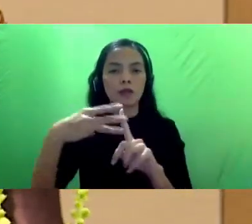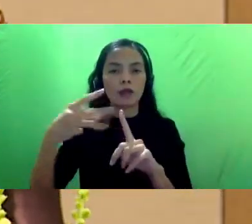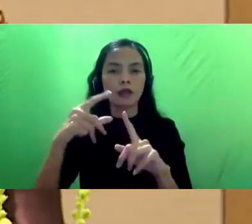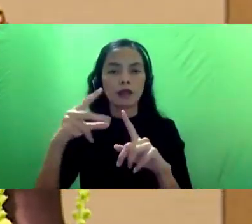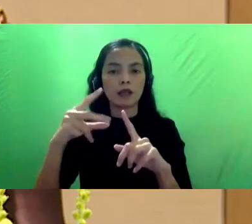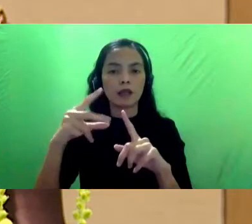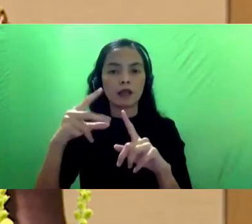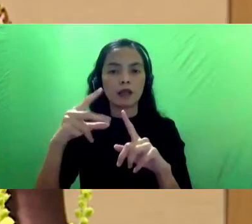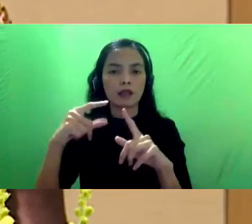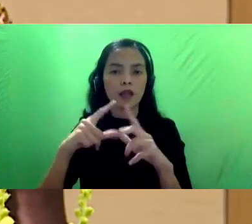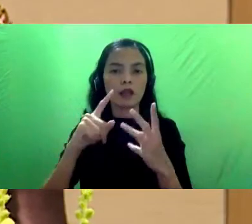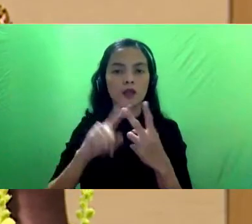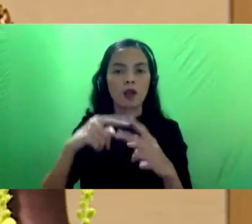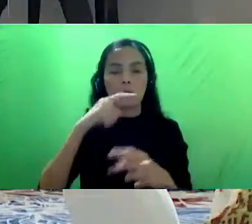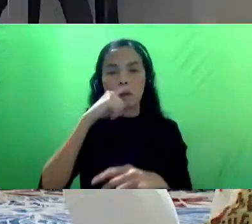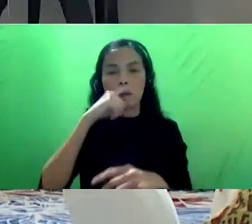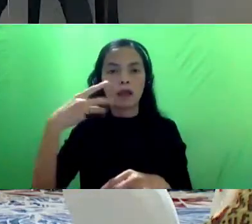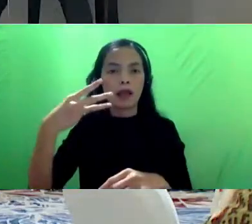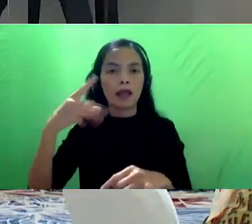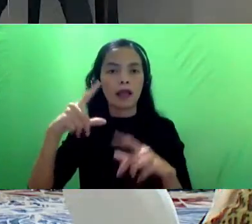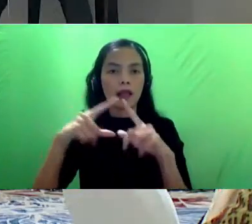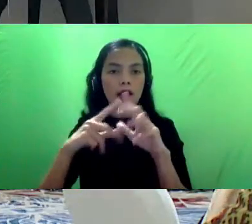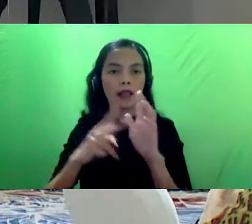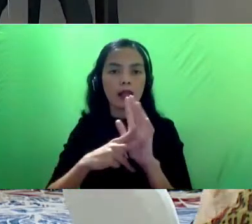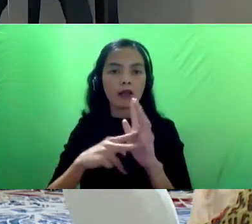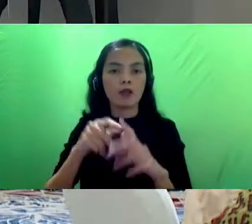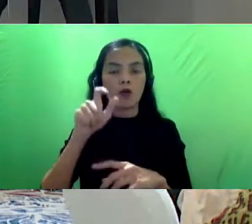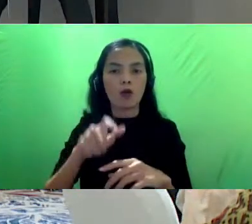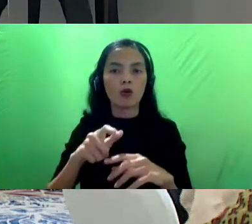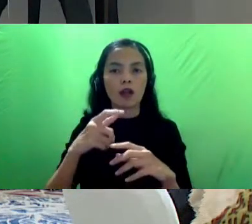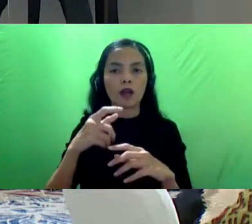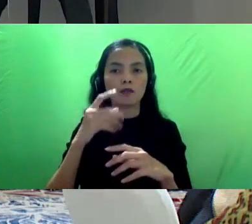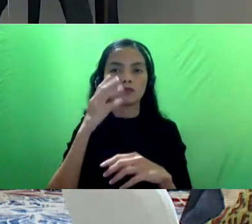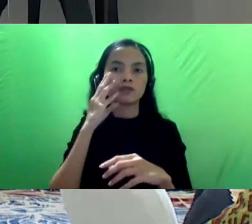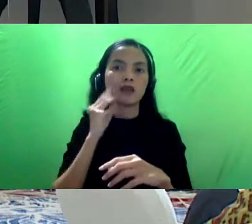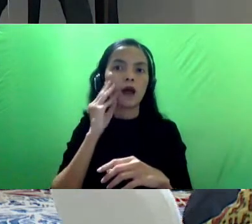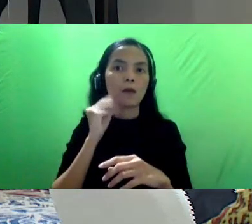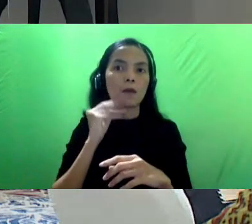with significant experience in academics as well as policy making.